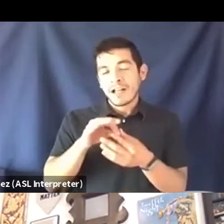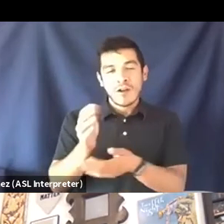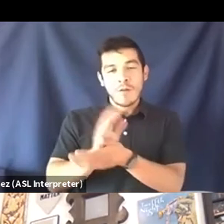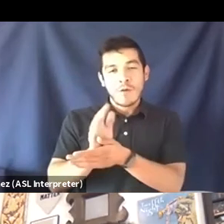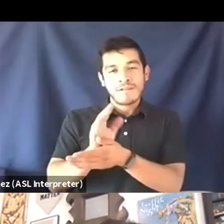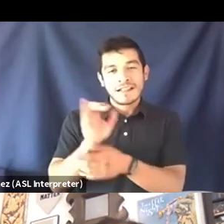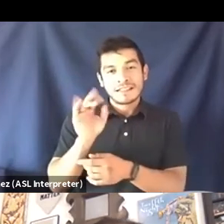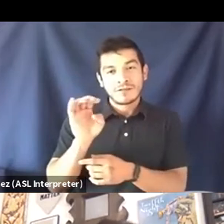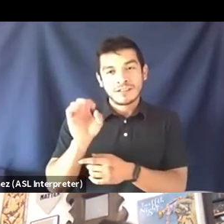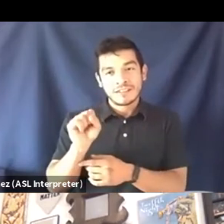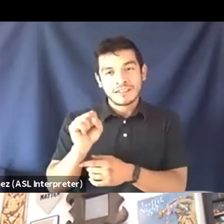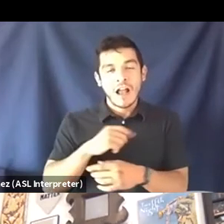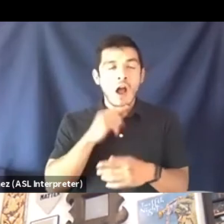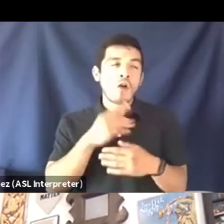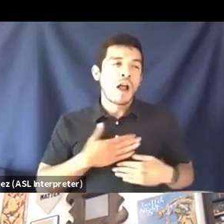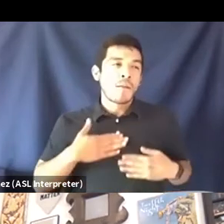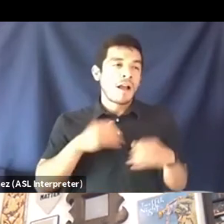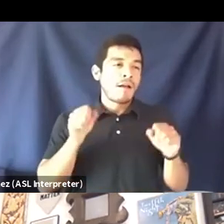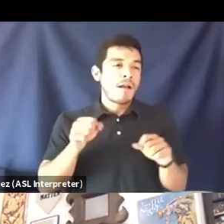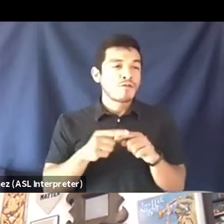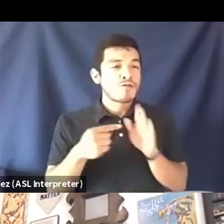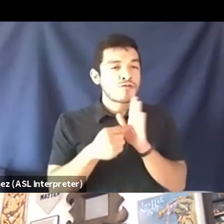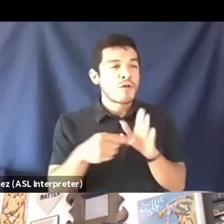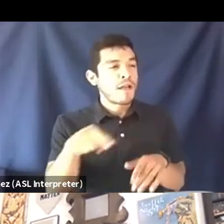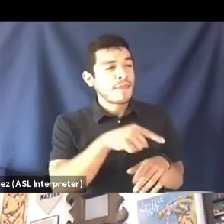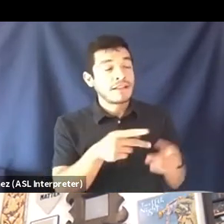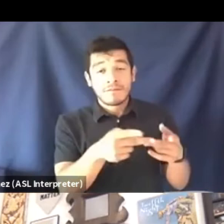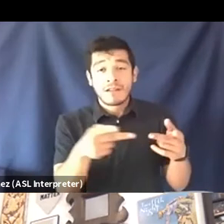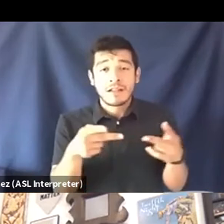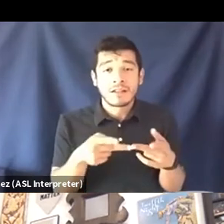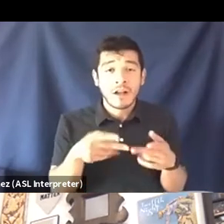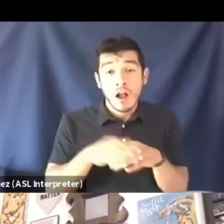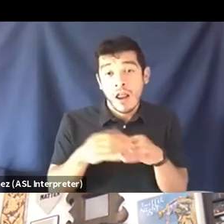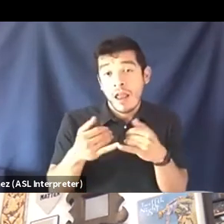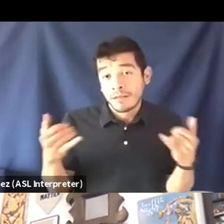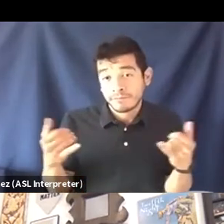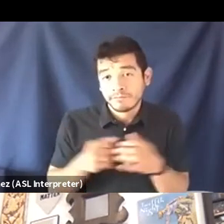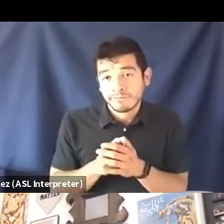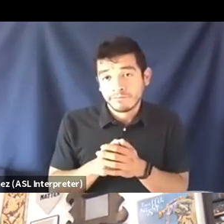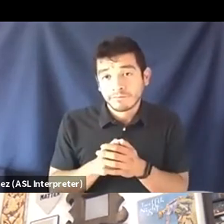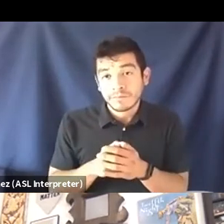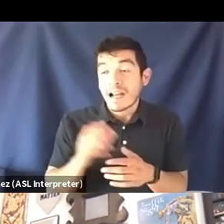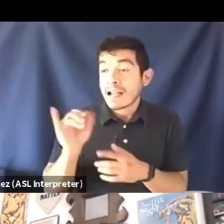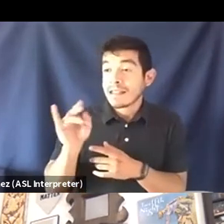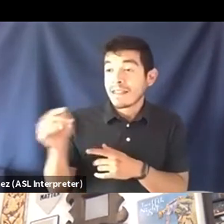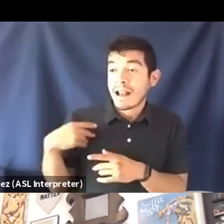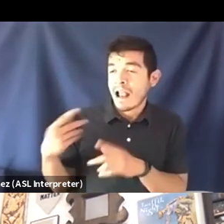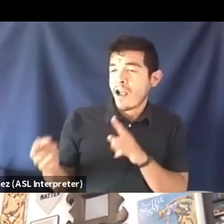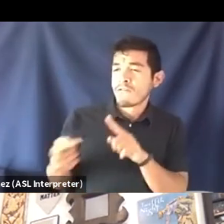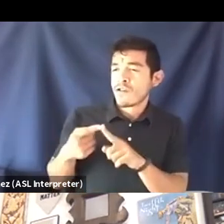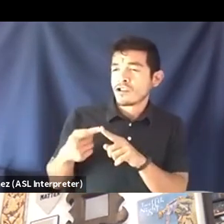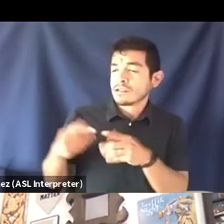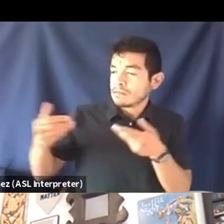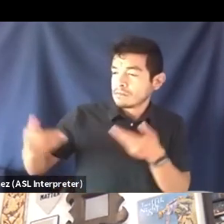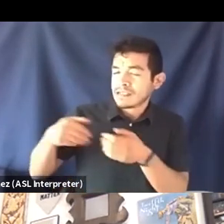So appreciate being able to share this digital space. So Cynthia and I were first introduced in